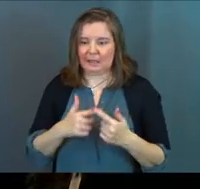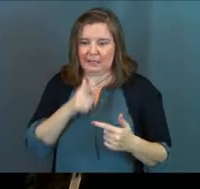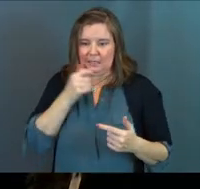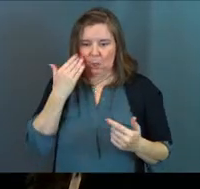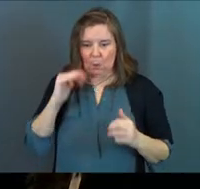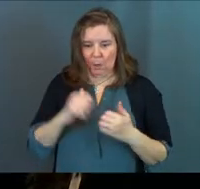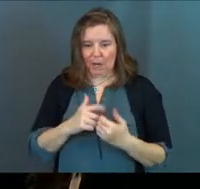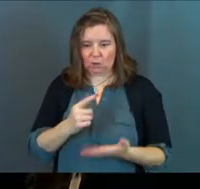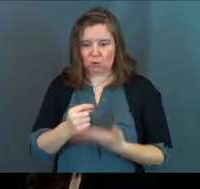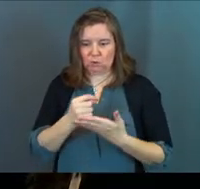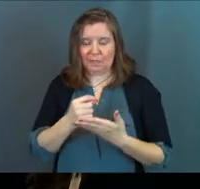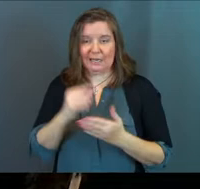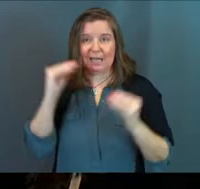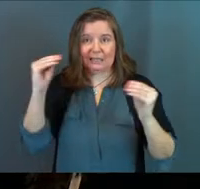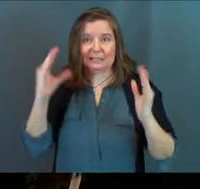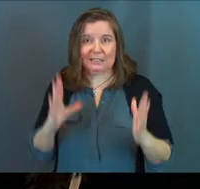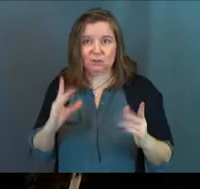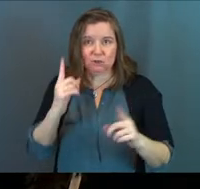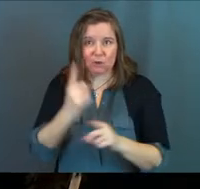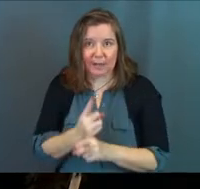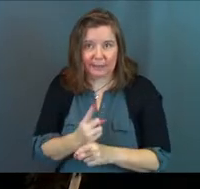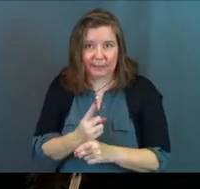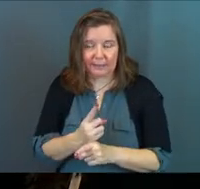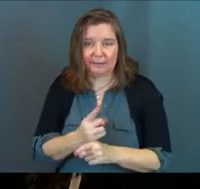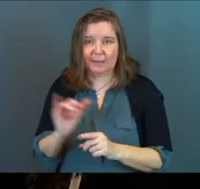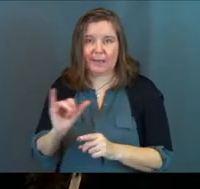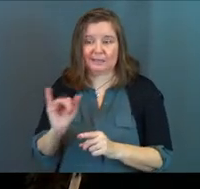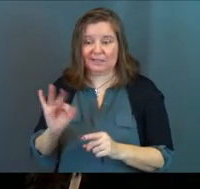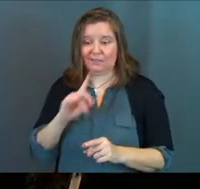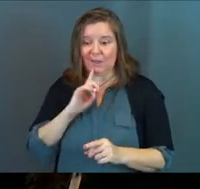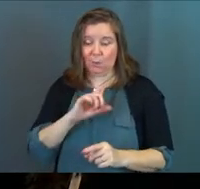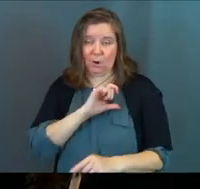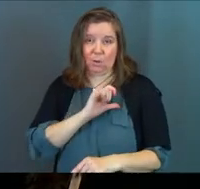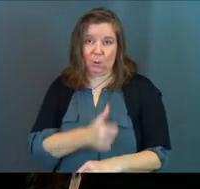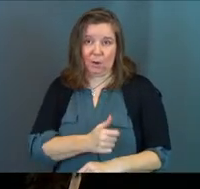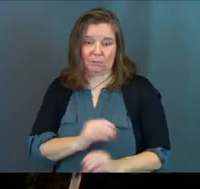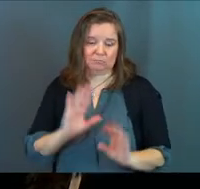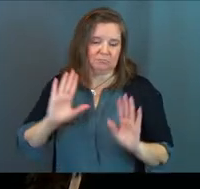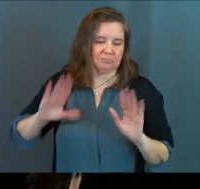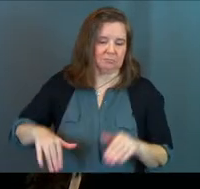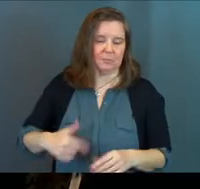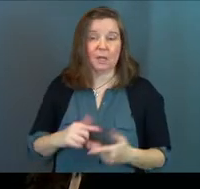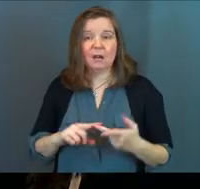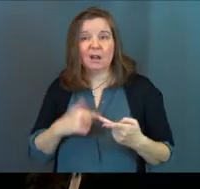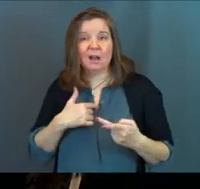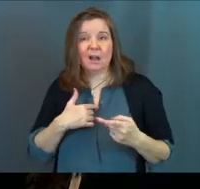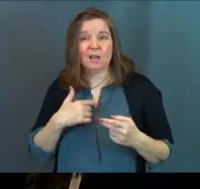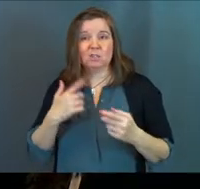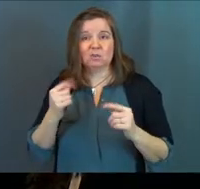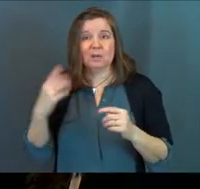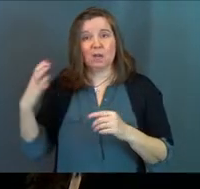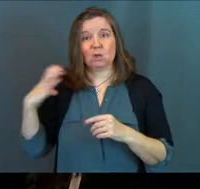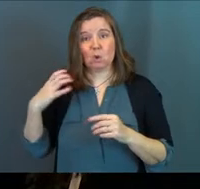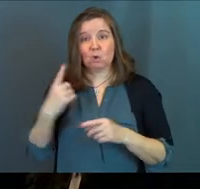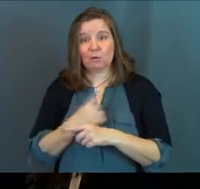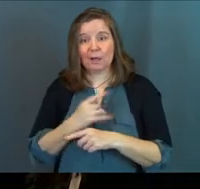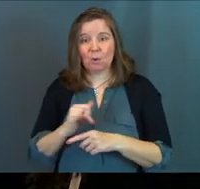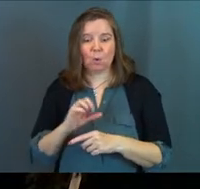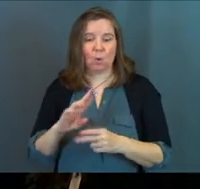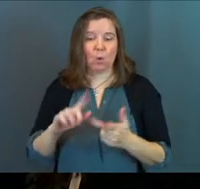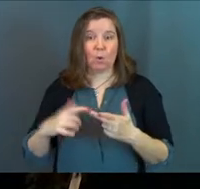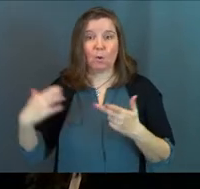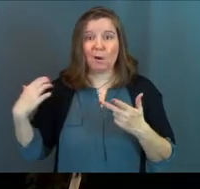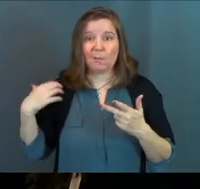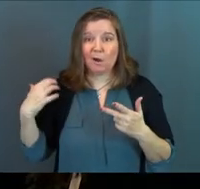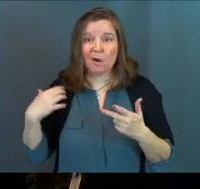did not know how to treat a teacher correctly as if they were authority. They did not know how to treat a coach correctly or